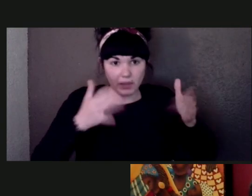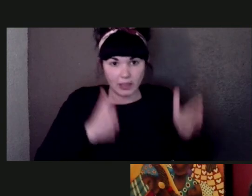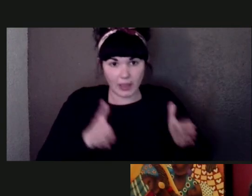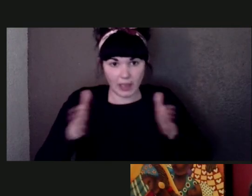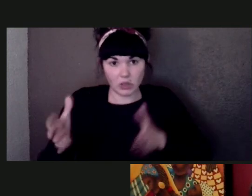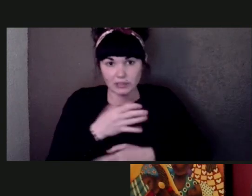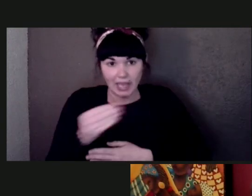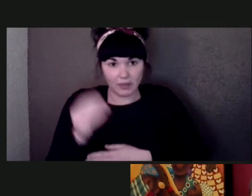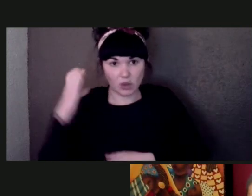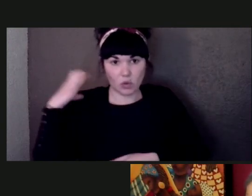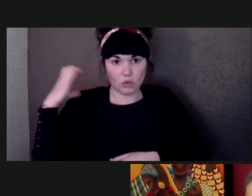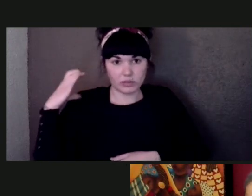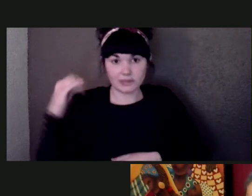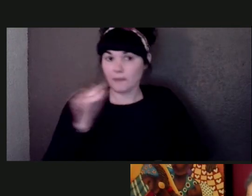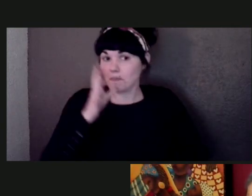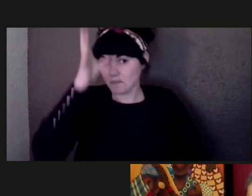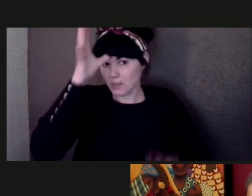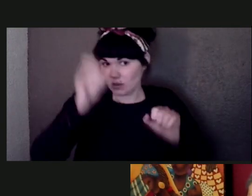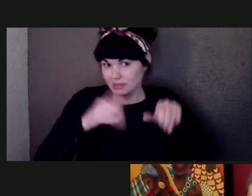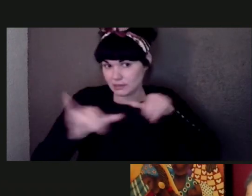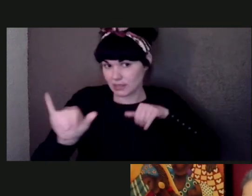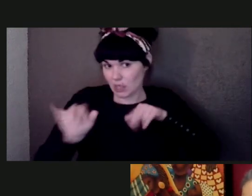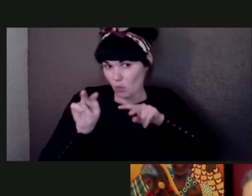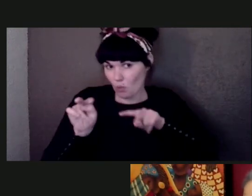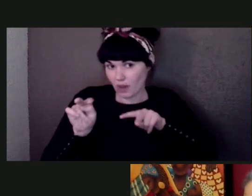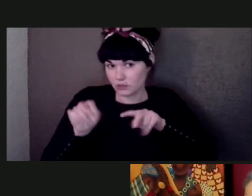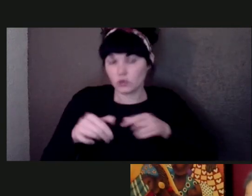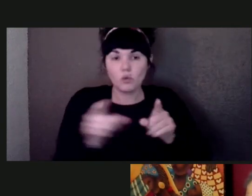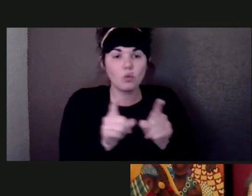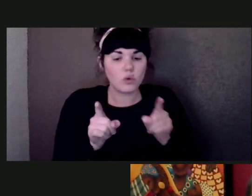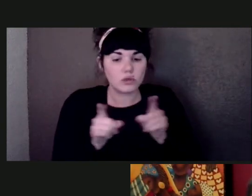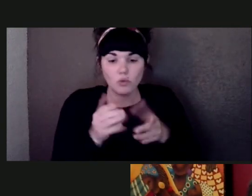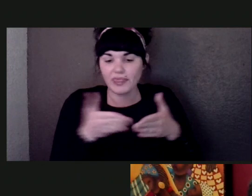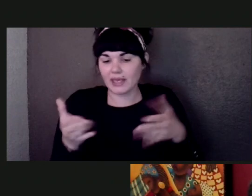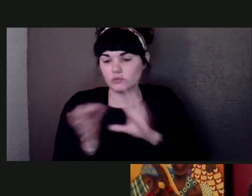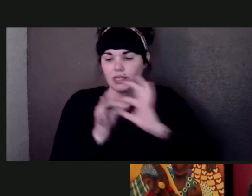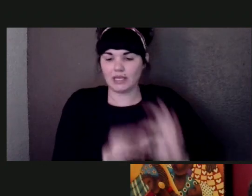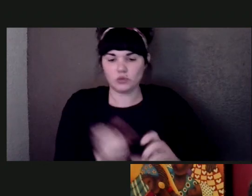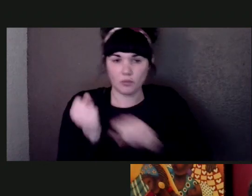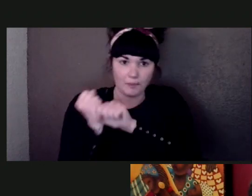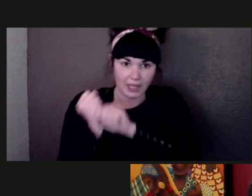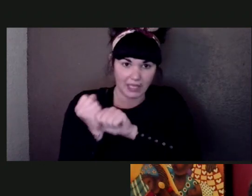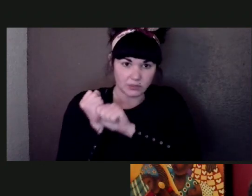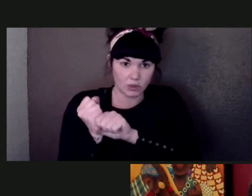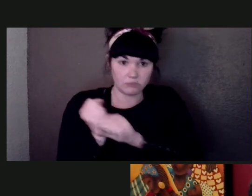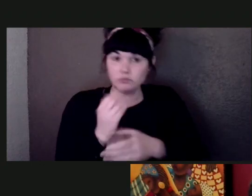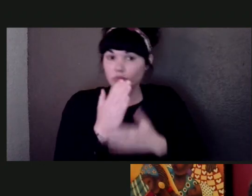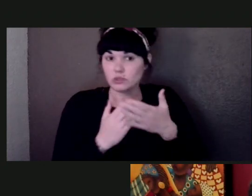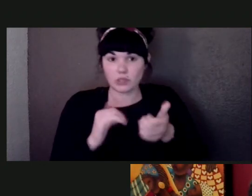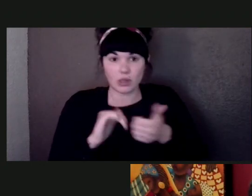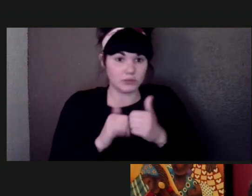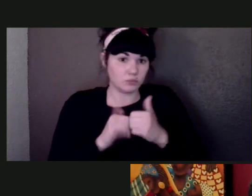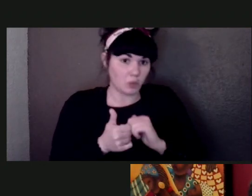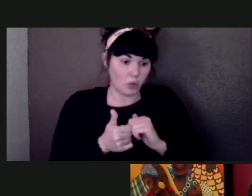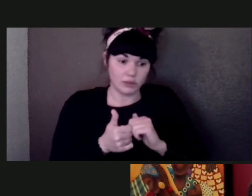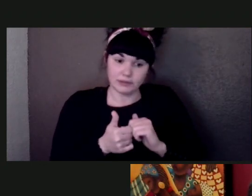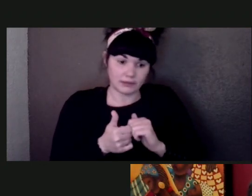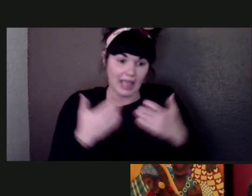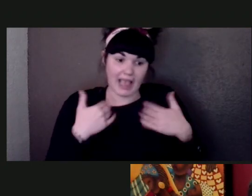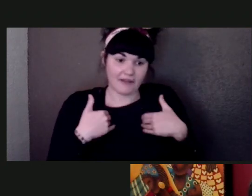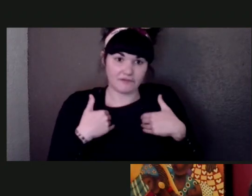watch. Um, we've also done things with baseball, right? There's some sports, um, that are just a little, uh, less contact.